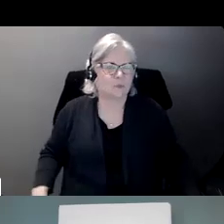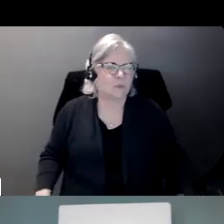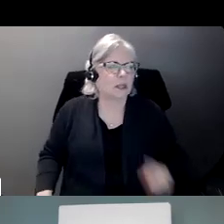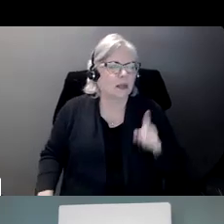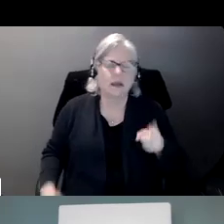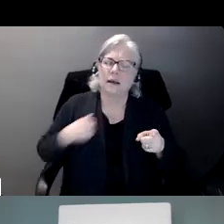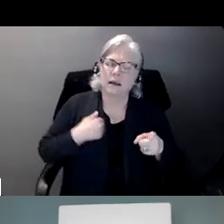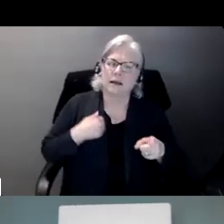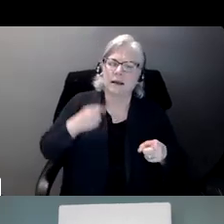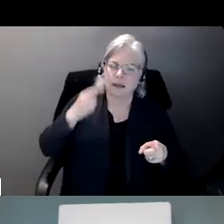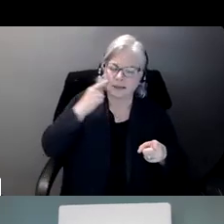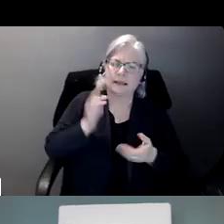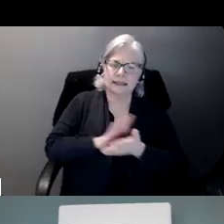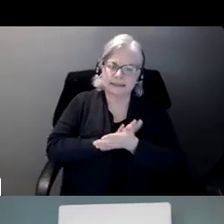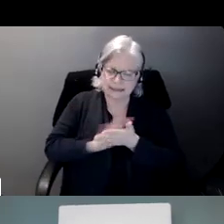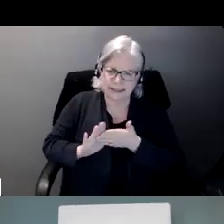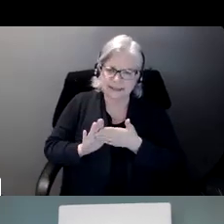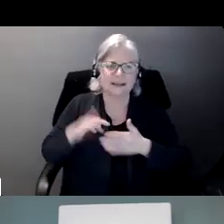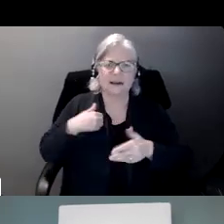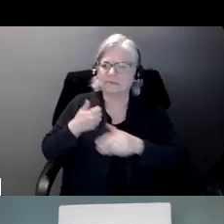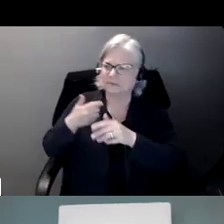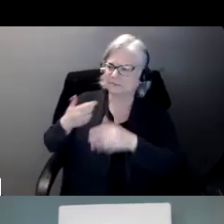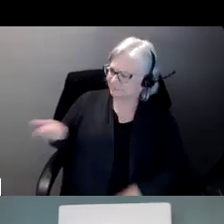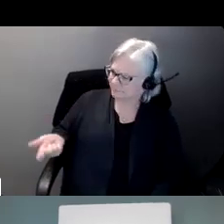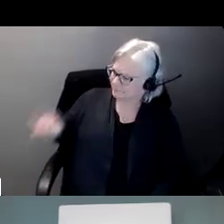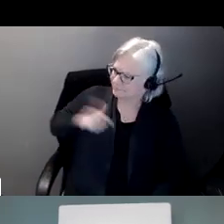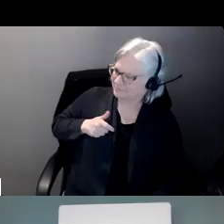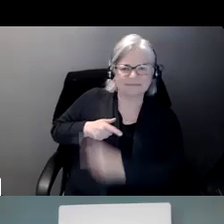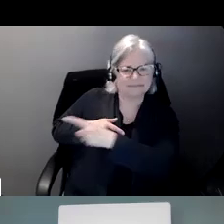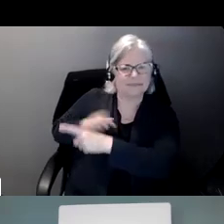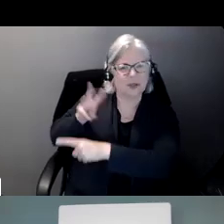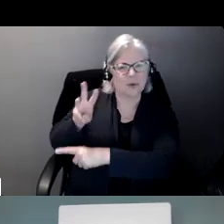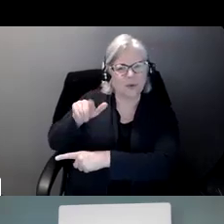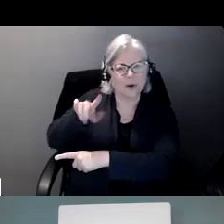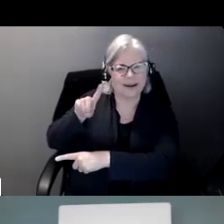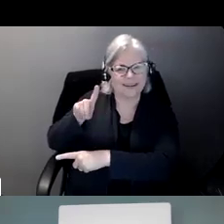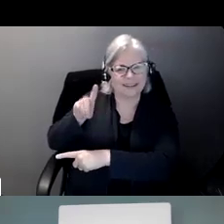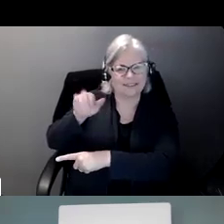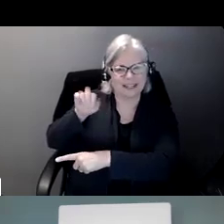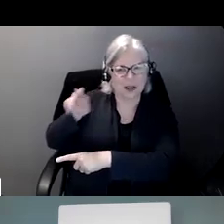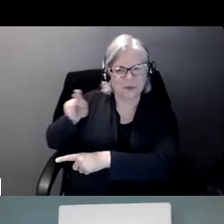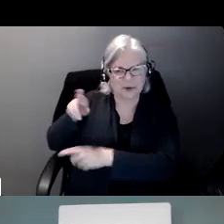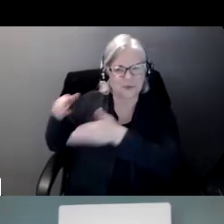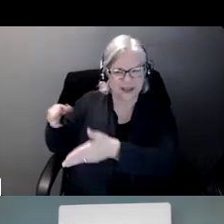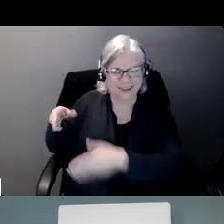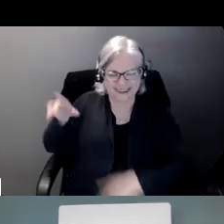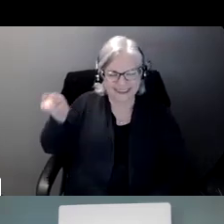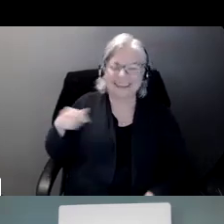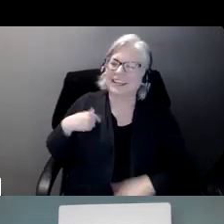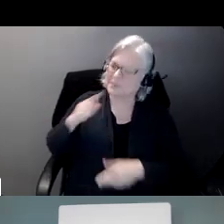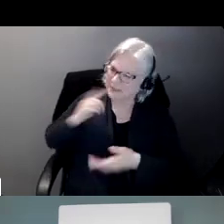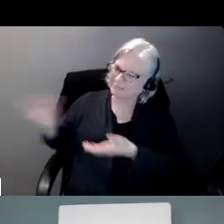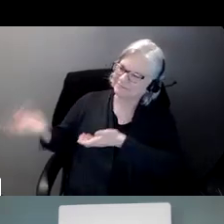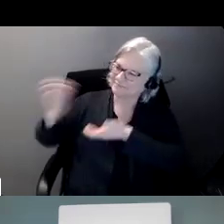I think it's nice that I'm following the Wildflower Way. There is a lot of things that you will hear that dovetail nicely with that